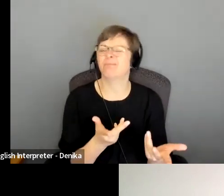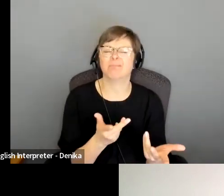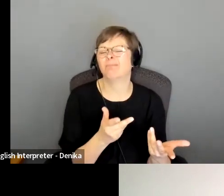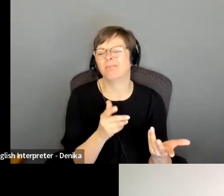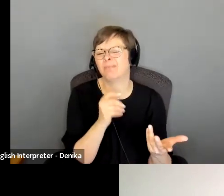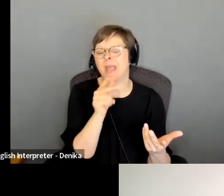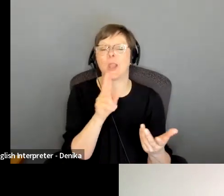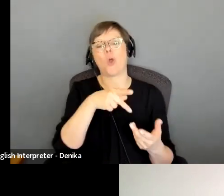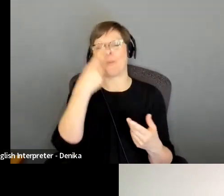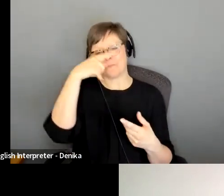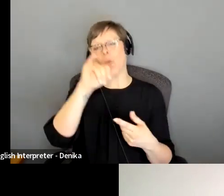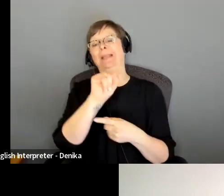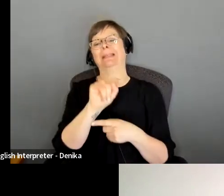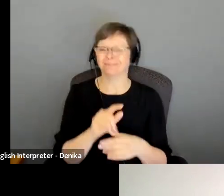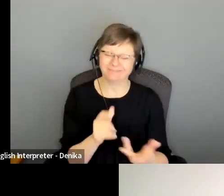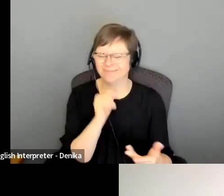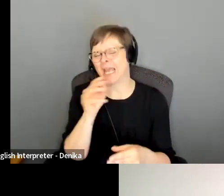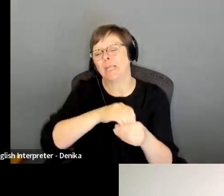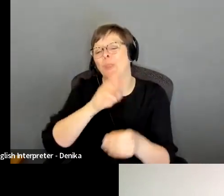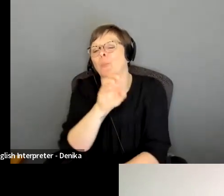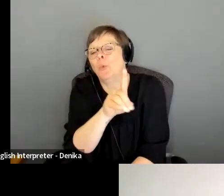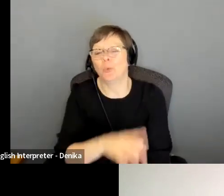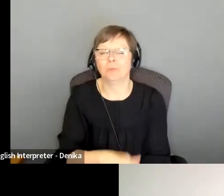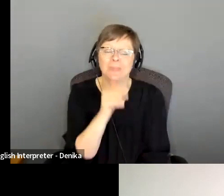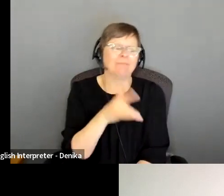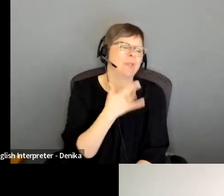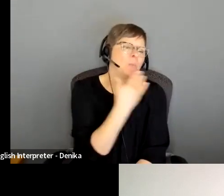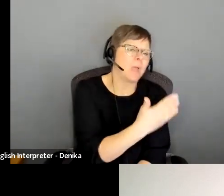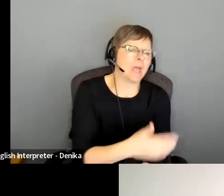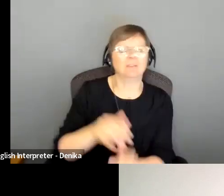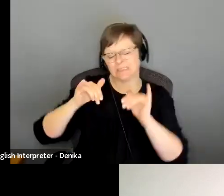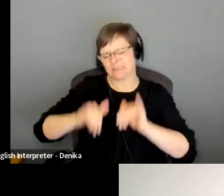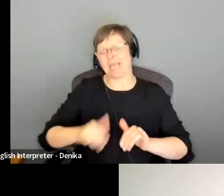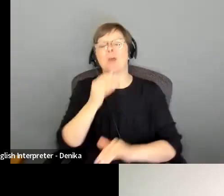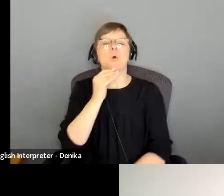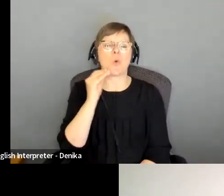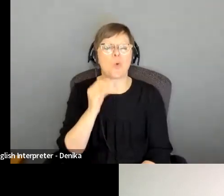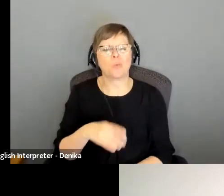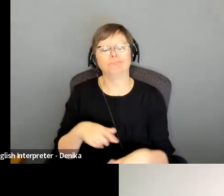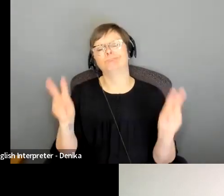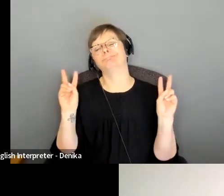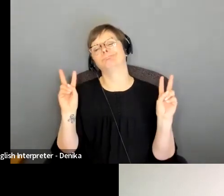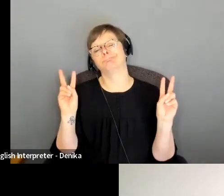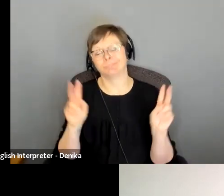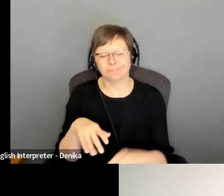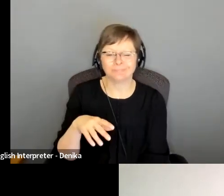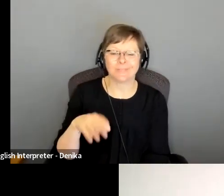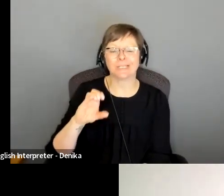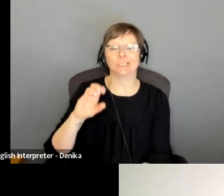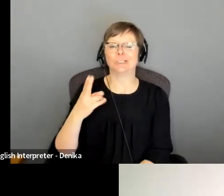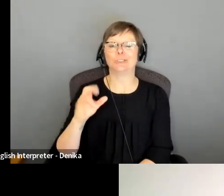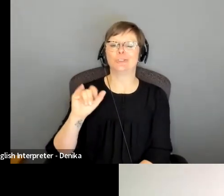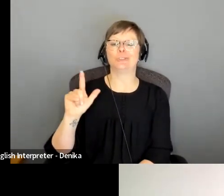going out. Say I'm not feeling well. Tell them I'm staying in and chilling. Lots of good